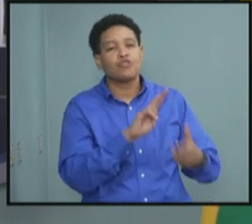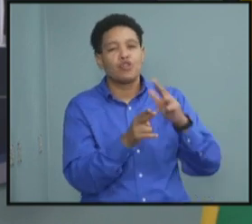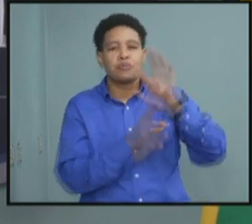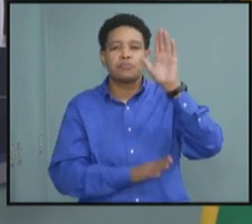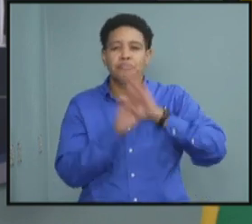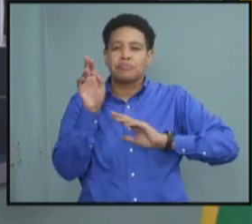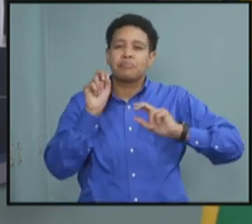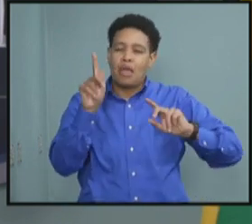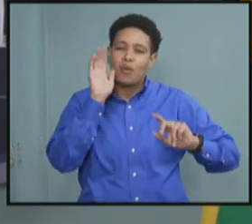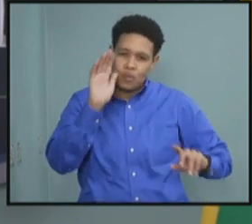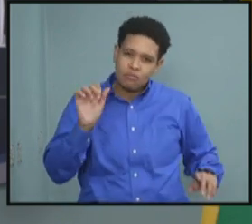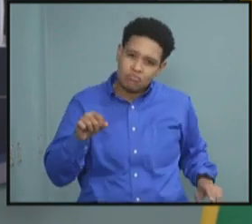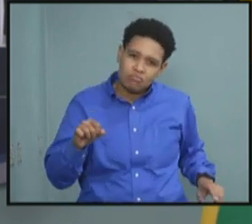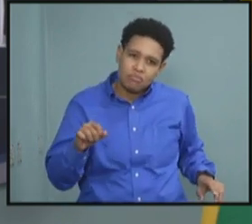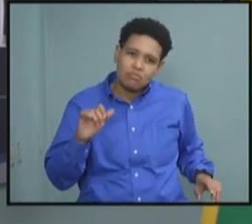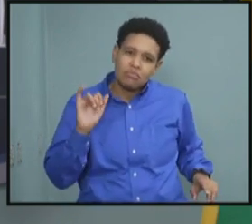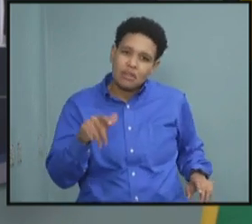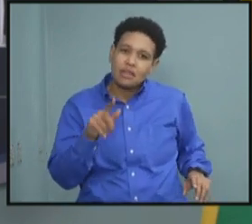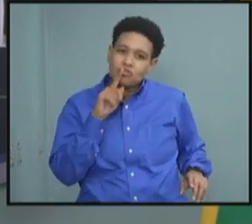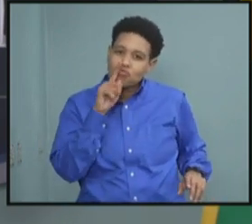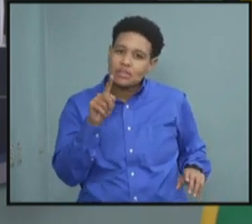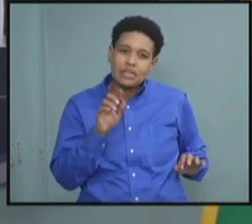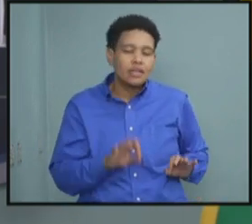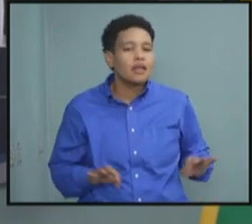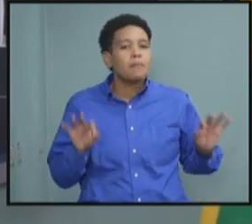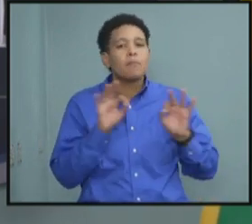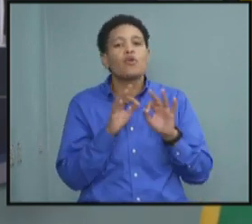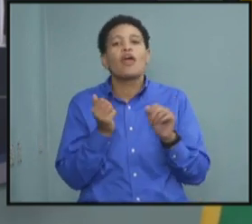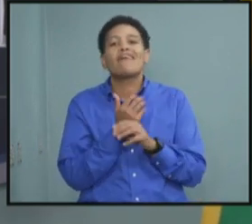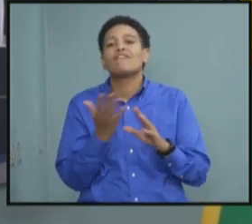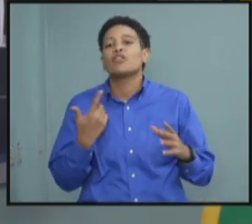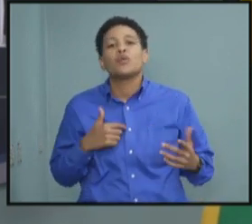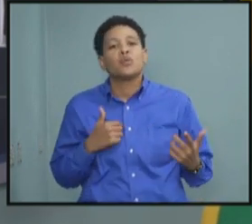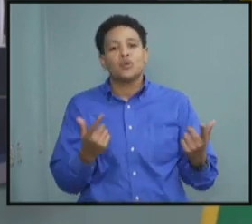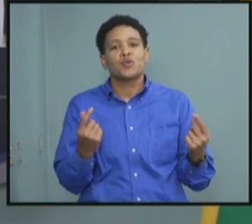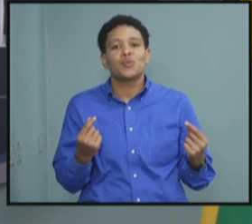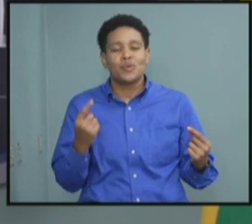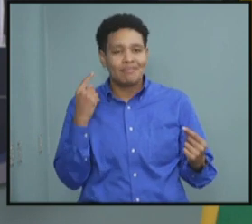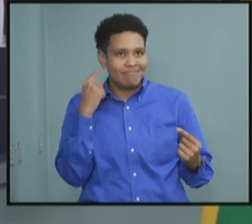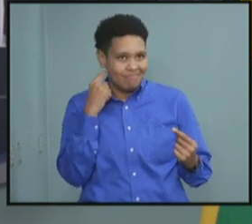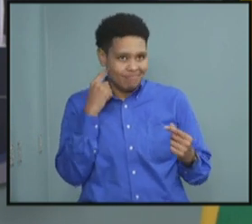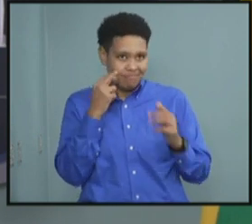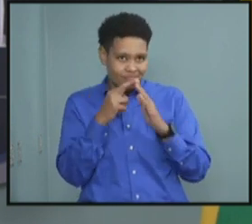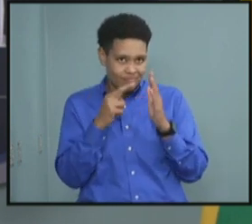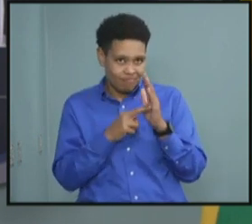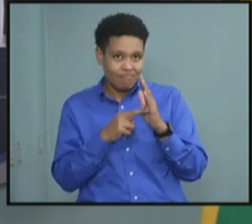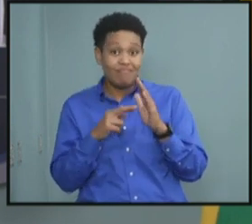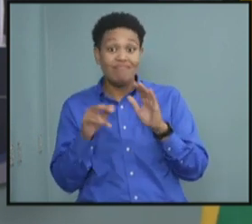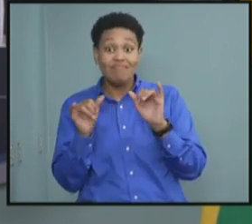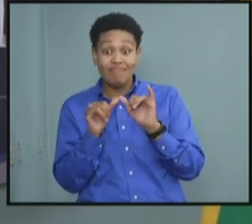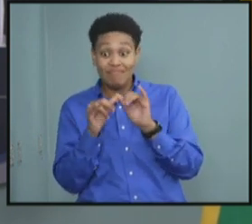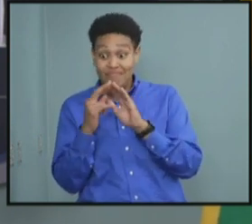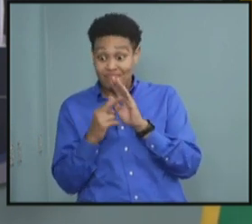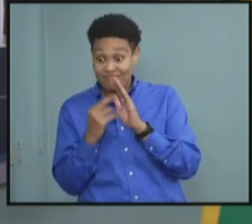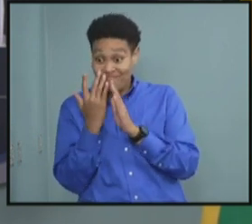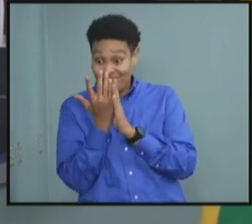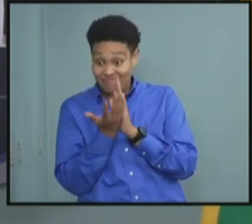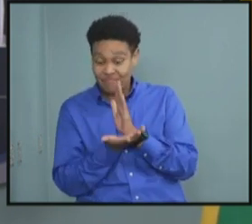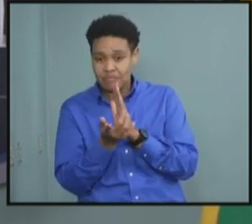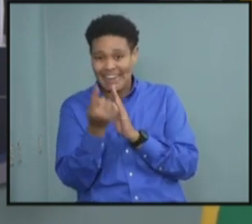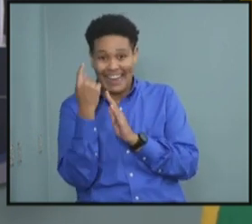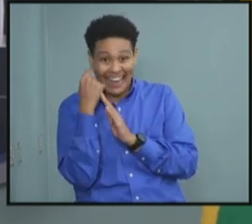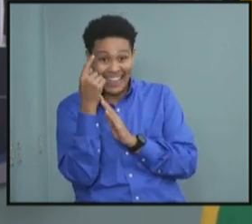is the crux of everything that we're doing. If we do not keep faith with the